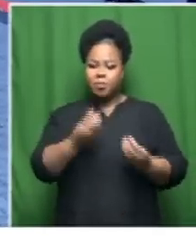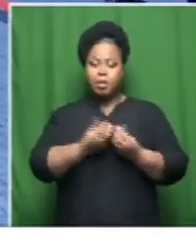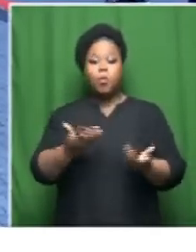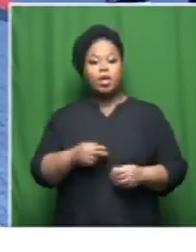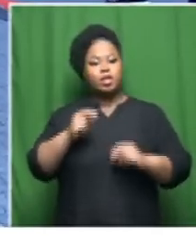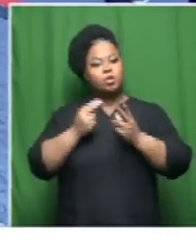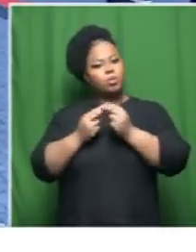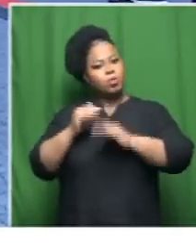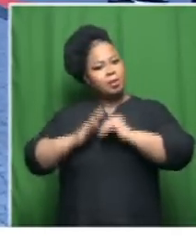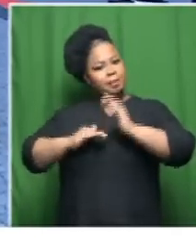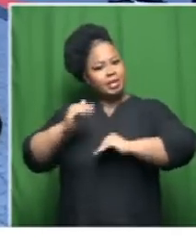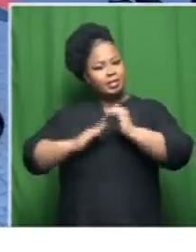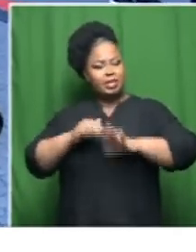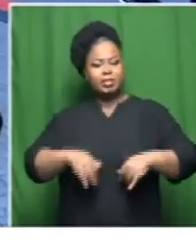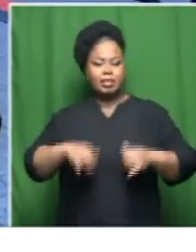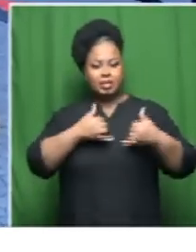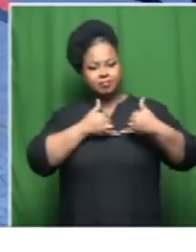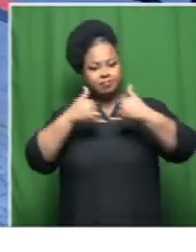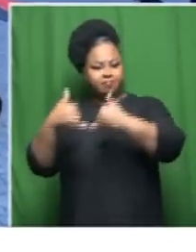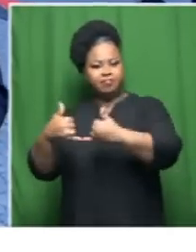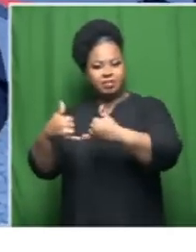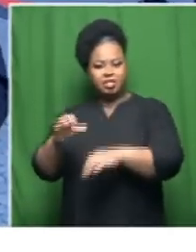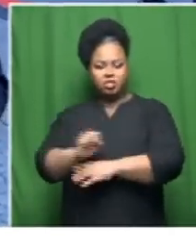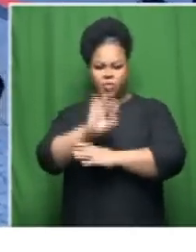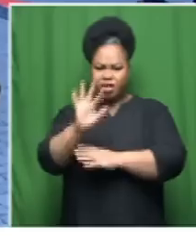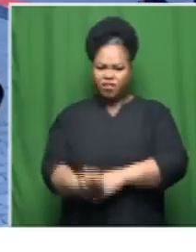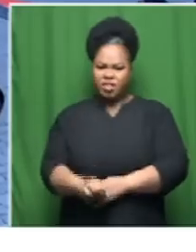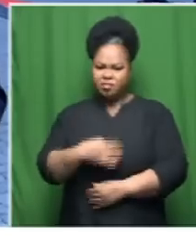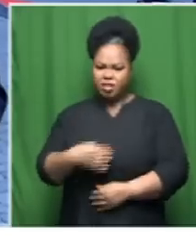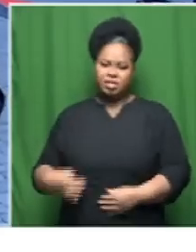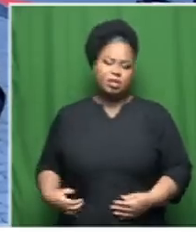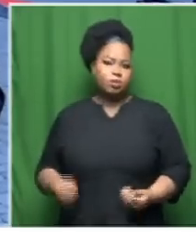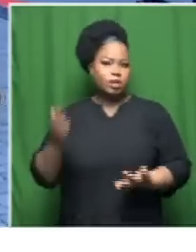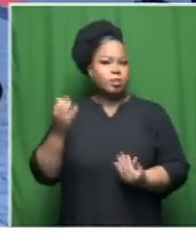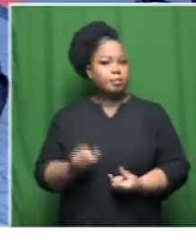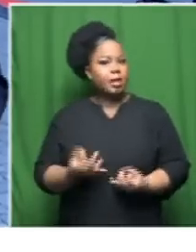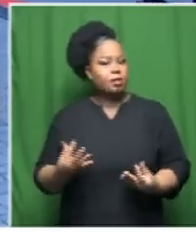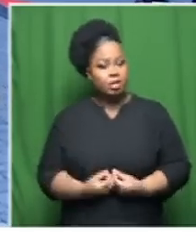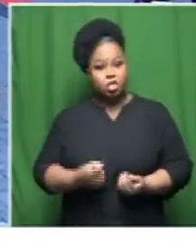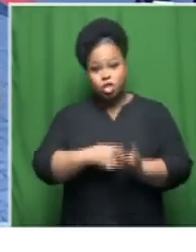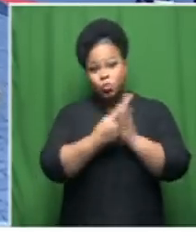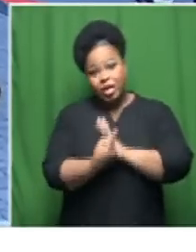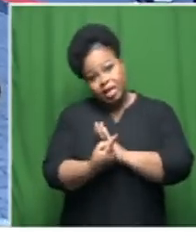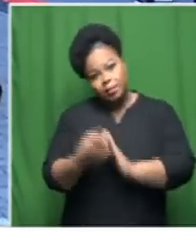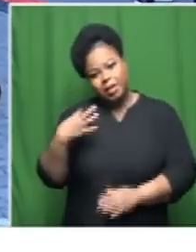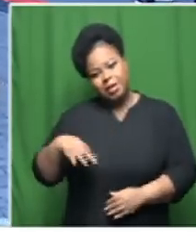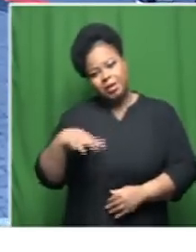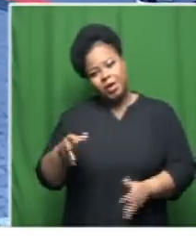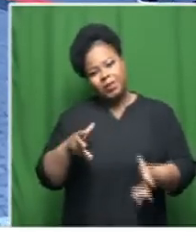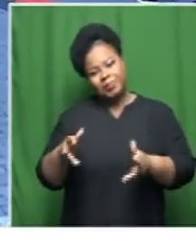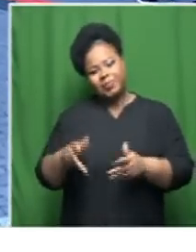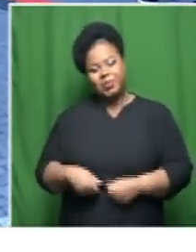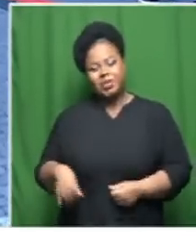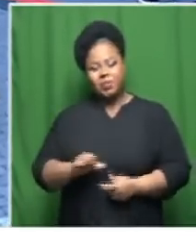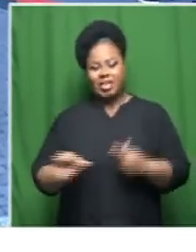Union Buildings, where that trophy will finally be handed over to the President of the Republic of South Africa. So a lot of expectations. I think this whole week should be Banyana Banyana week, and a lot of